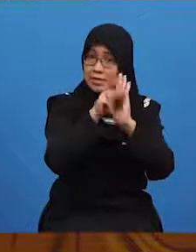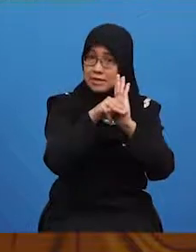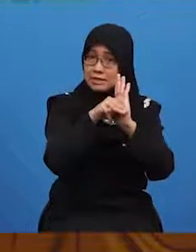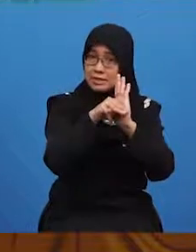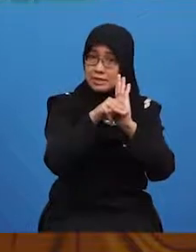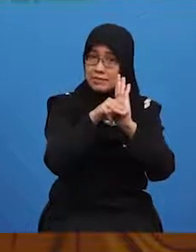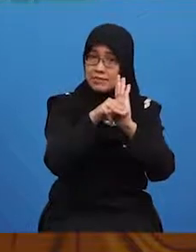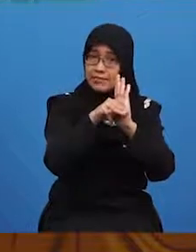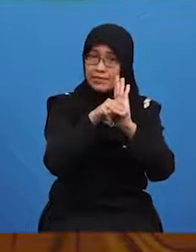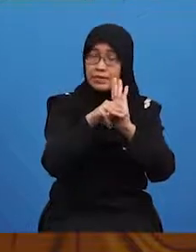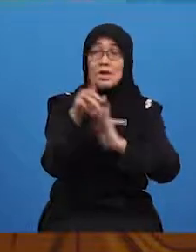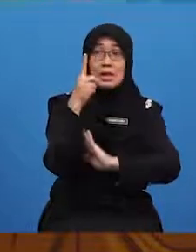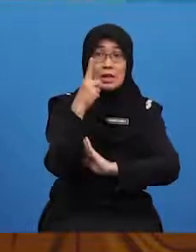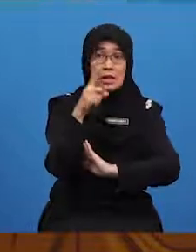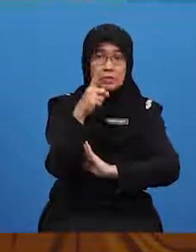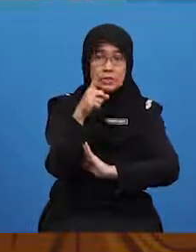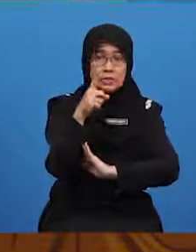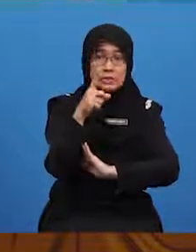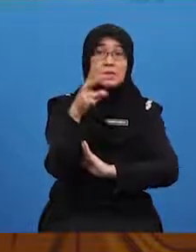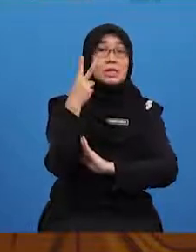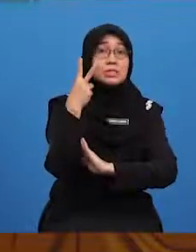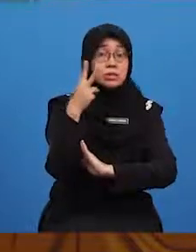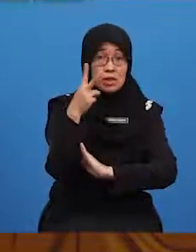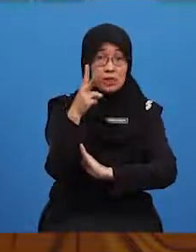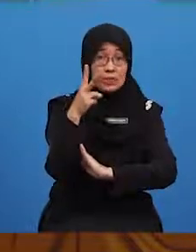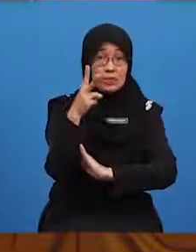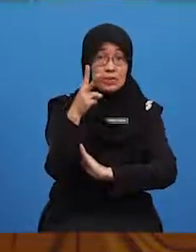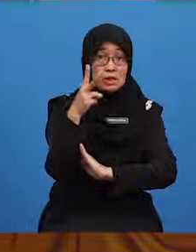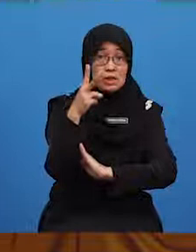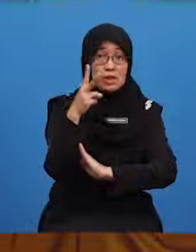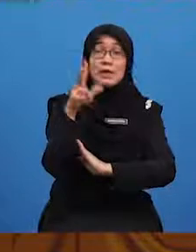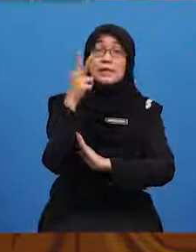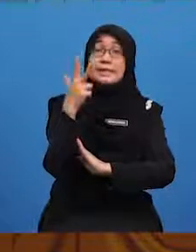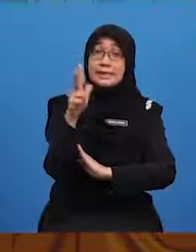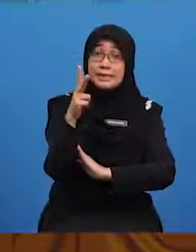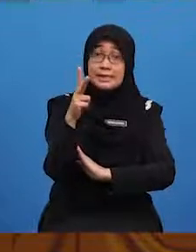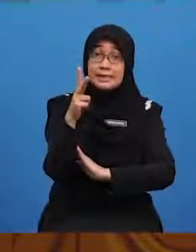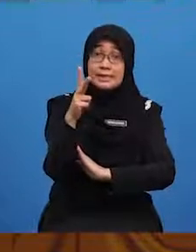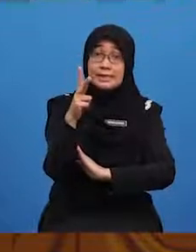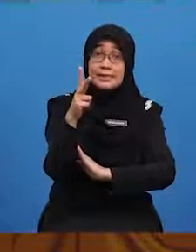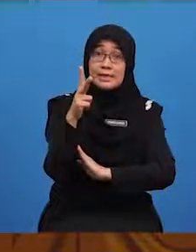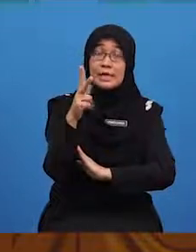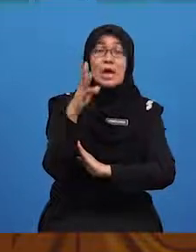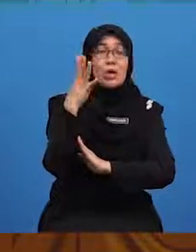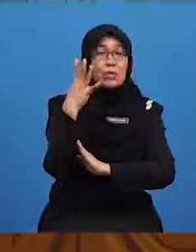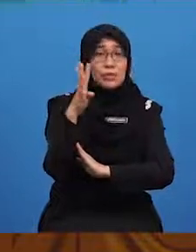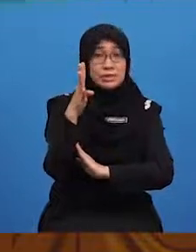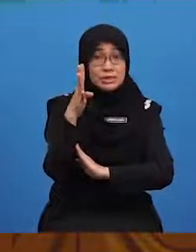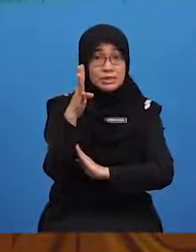8, 9, 10 minutes, 11,